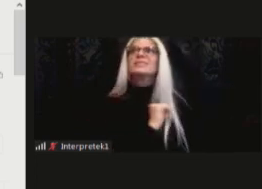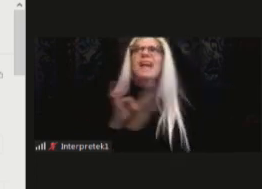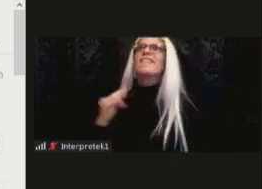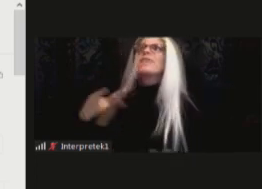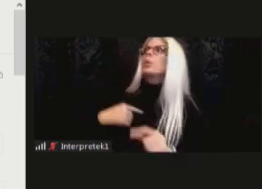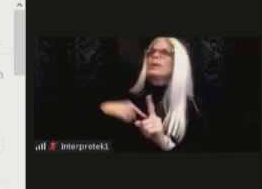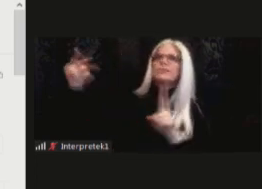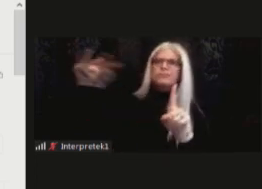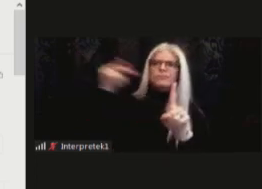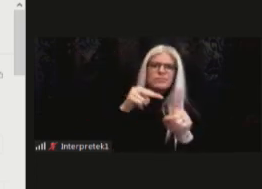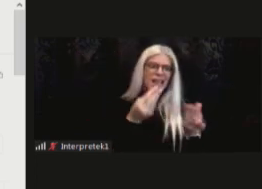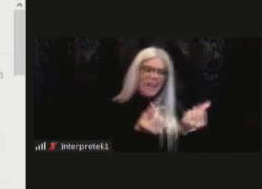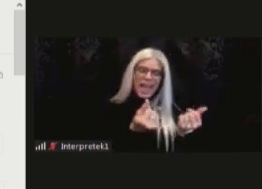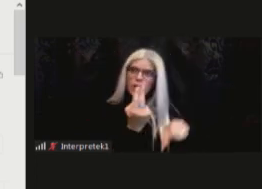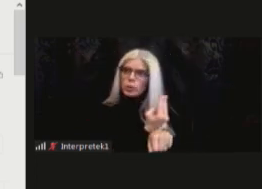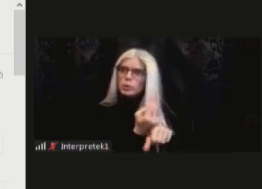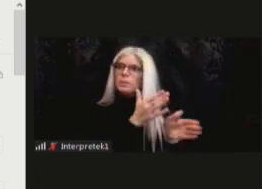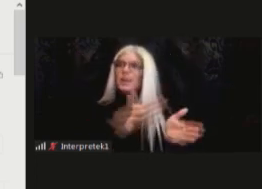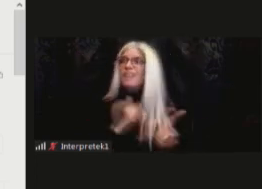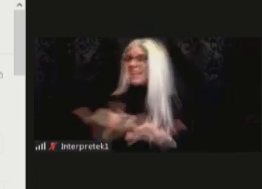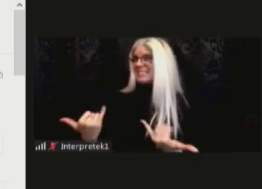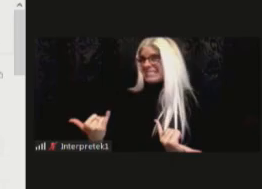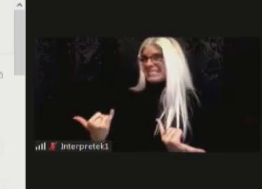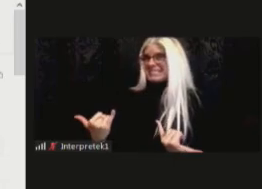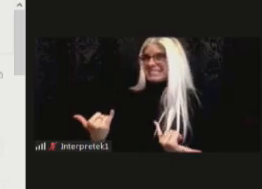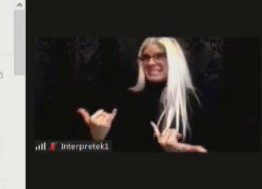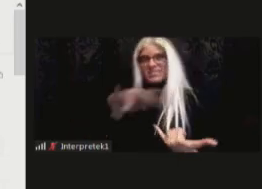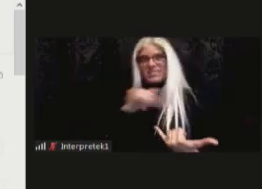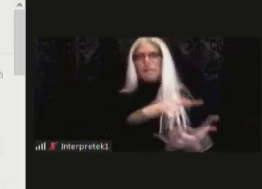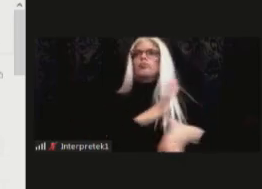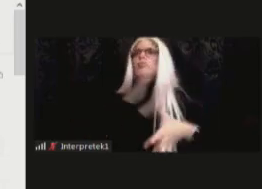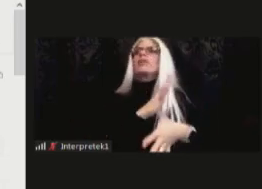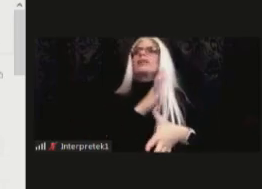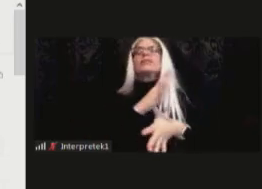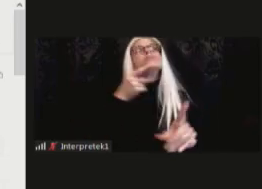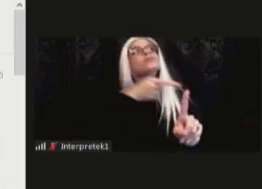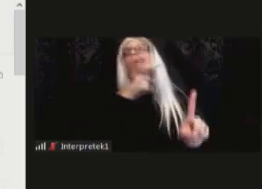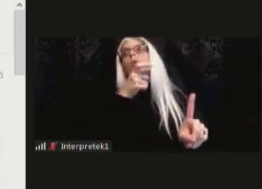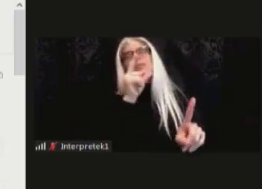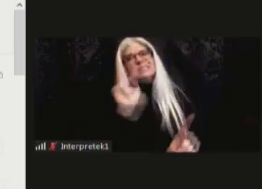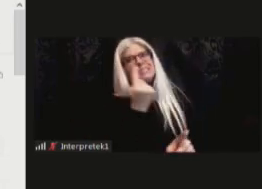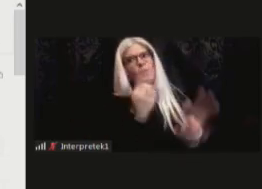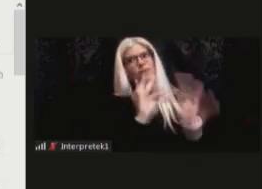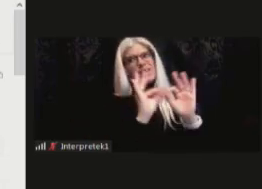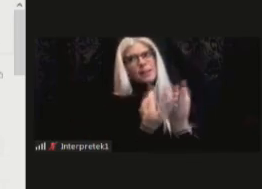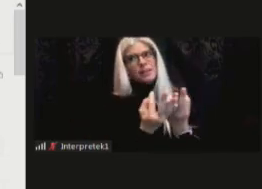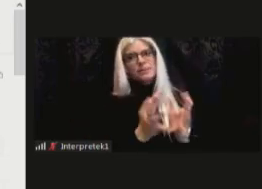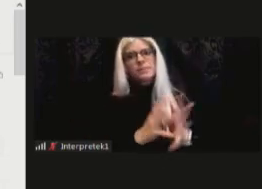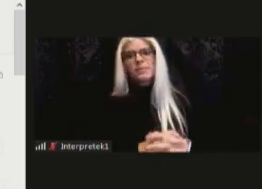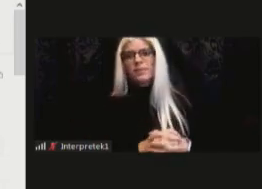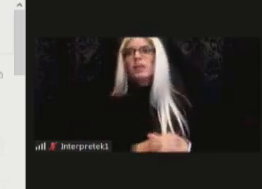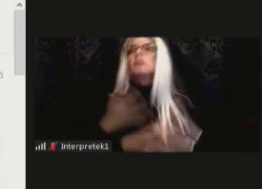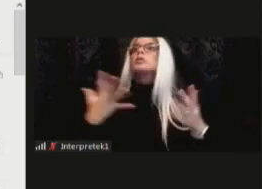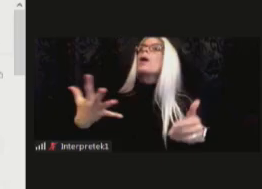planning that currently prioritizes single family homes. So the predominant land use is